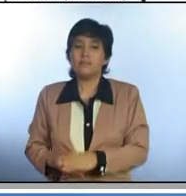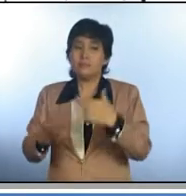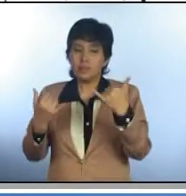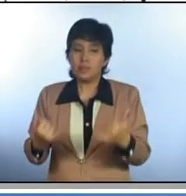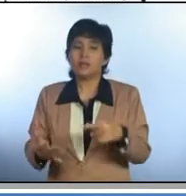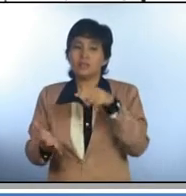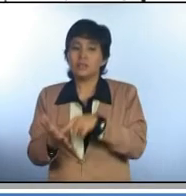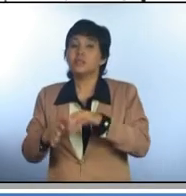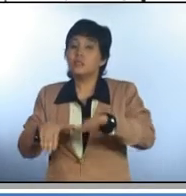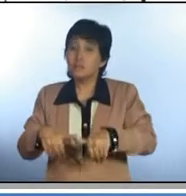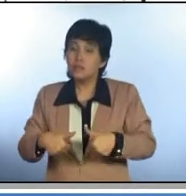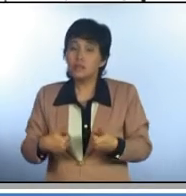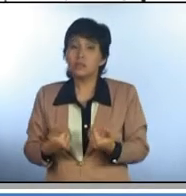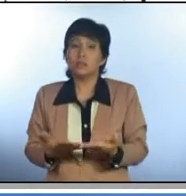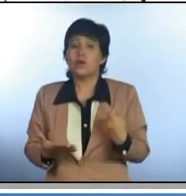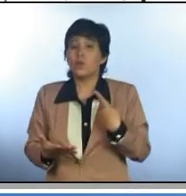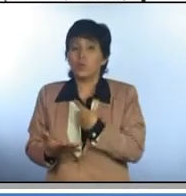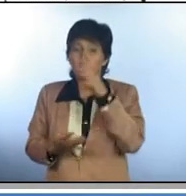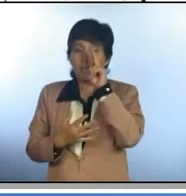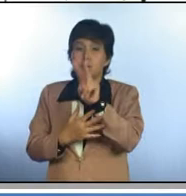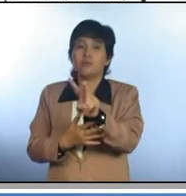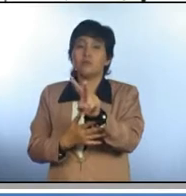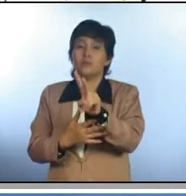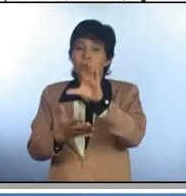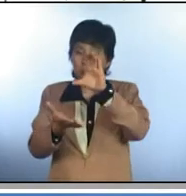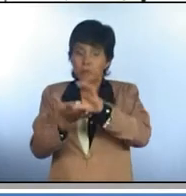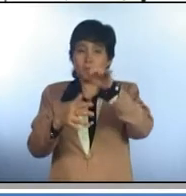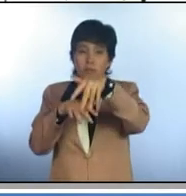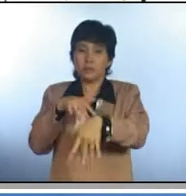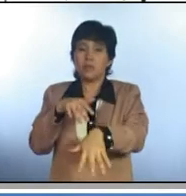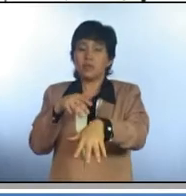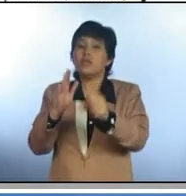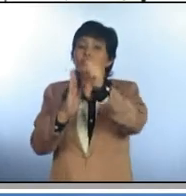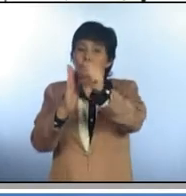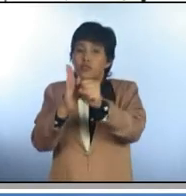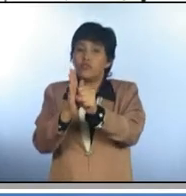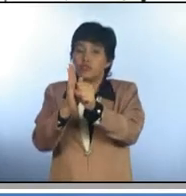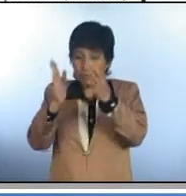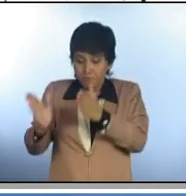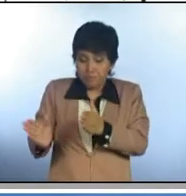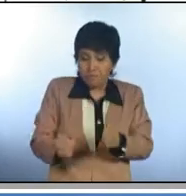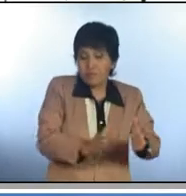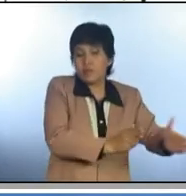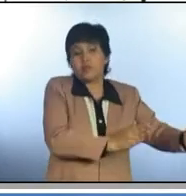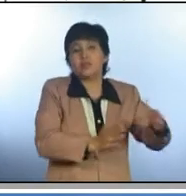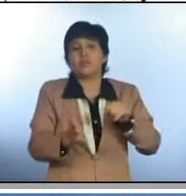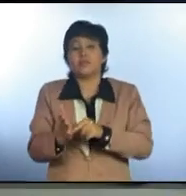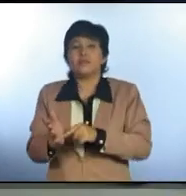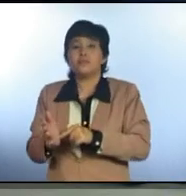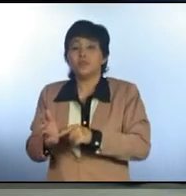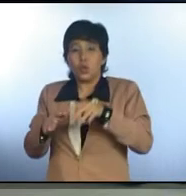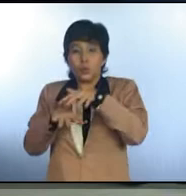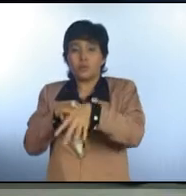Now, next one. This is how we look in terms of your central, systematic, and also your peripheral, your heuristic